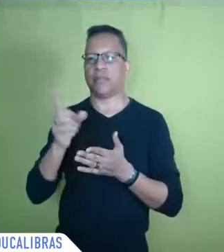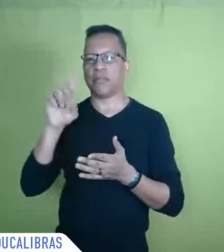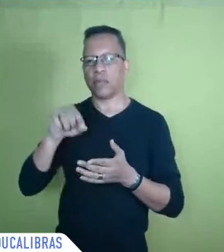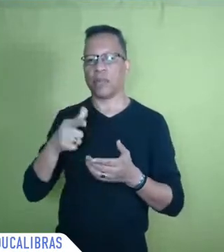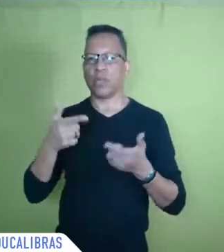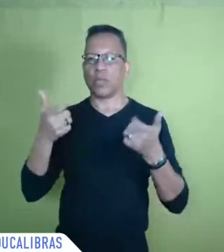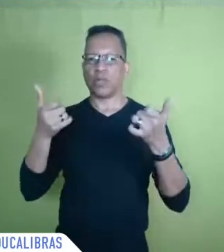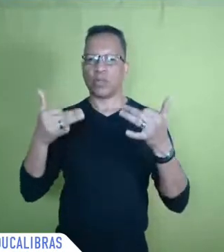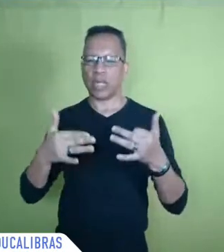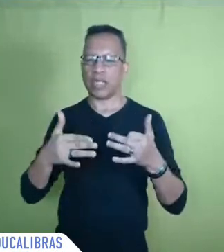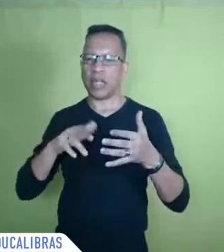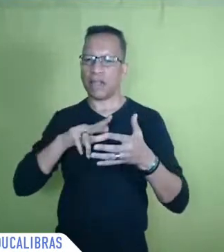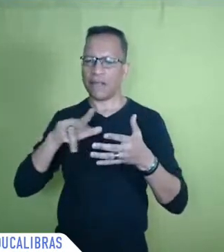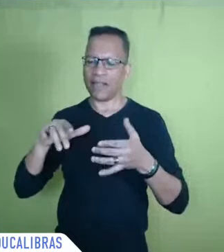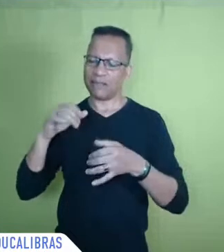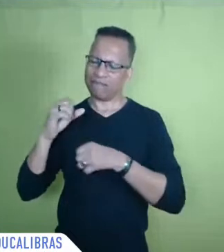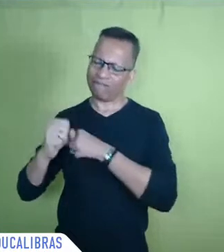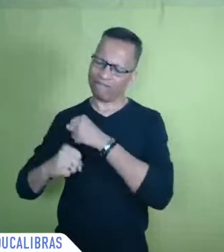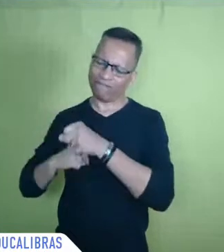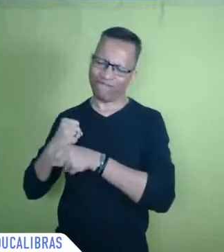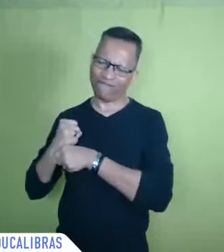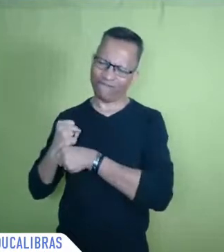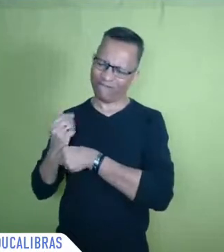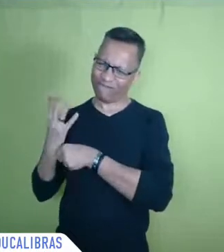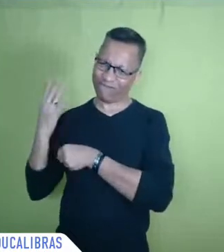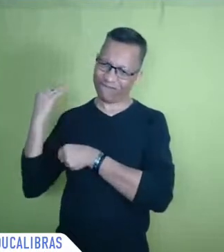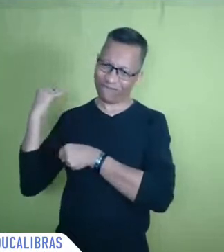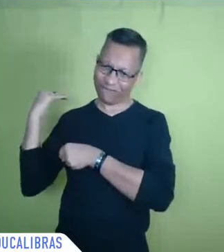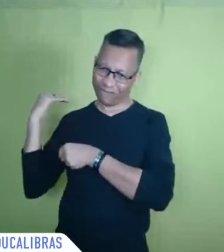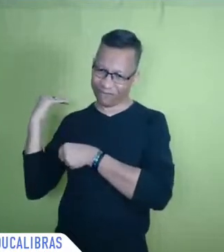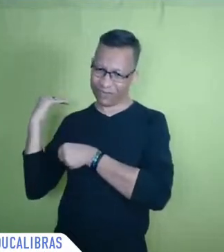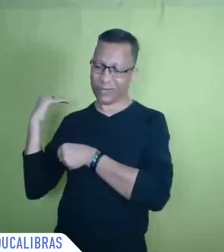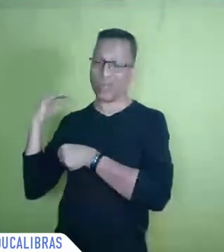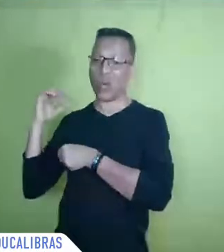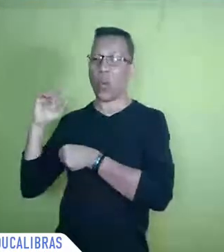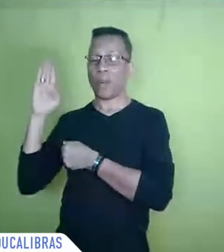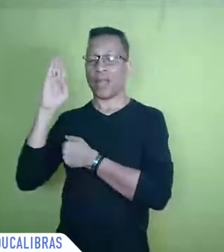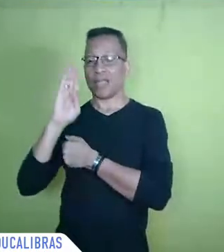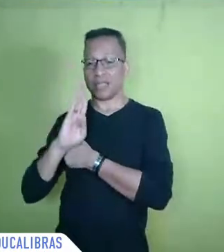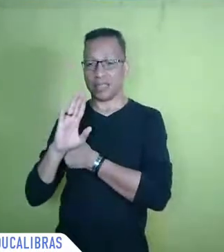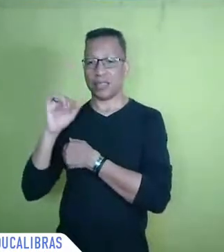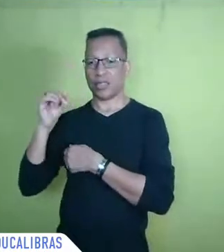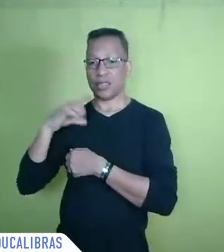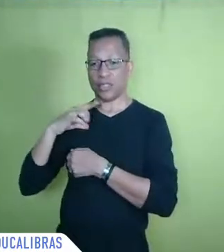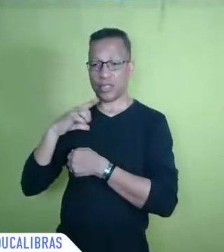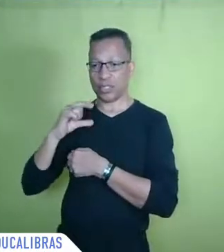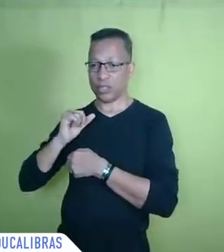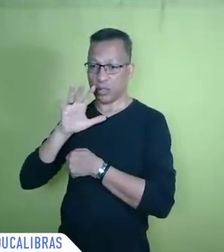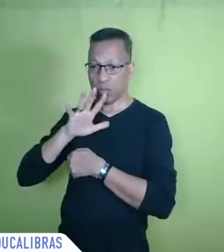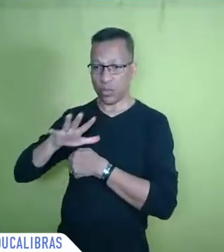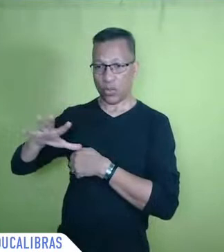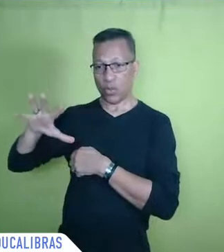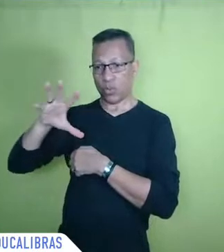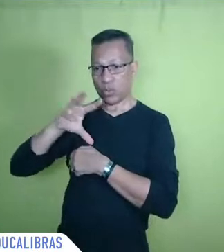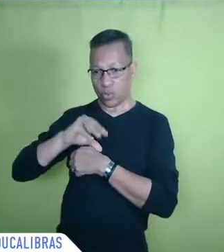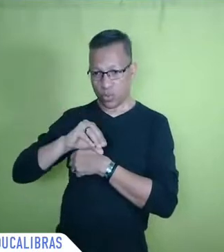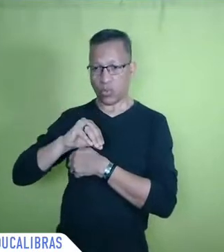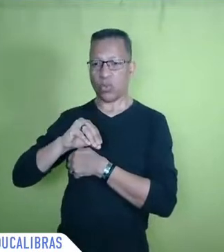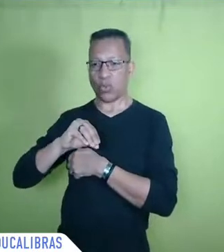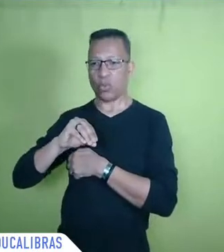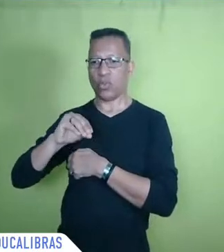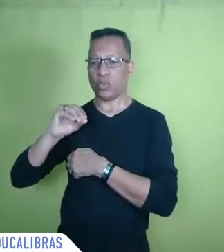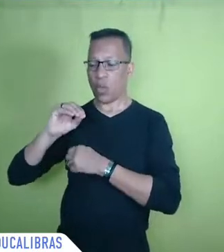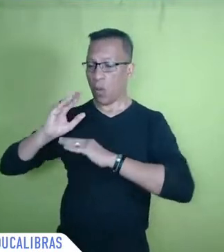slavery in 1888. Before going on many decades of, a long and frustrated development